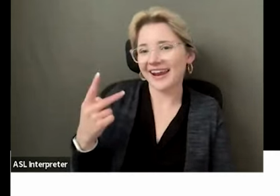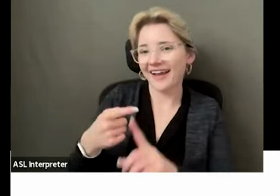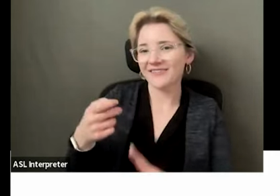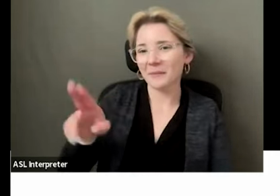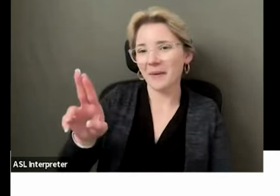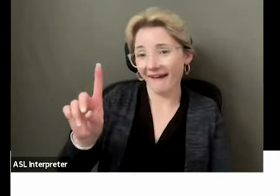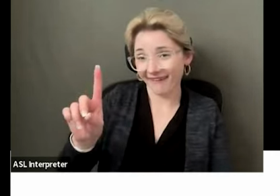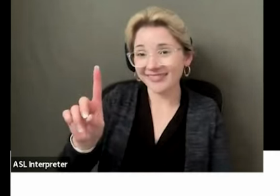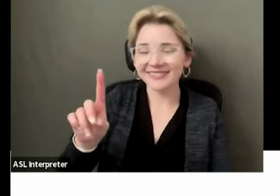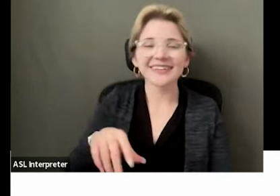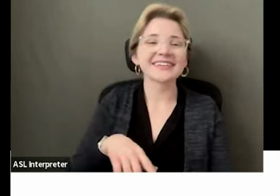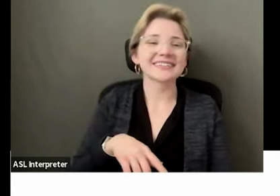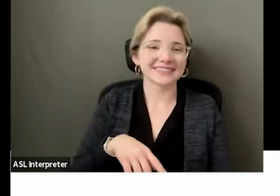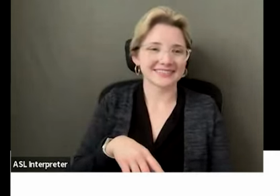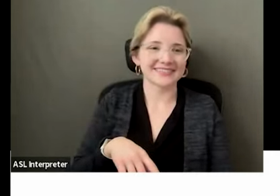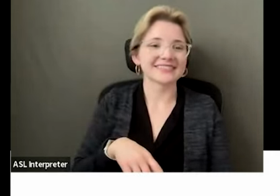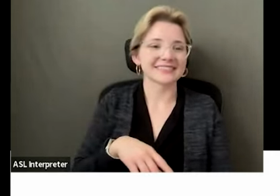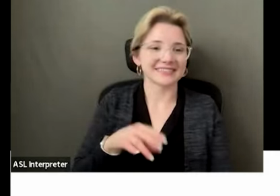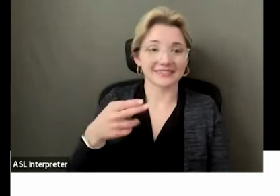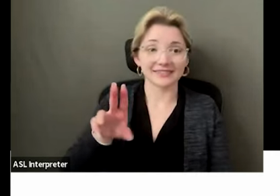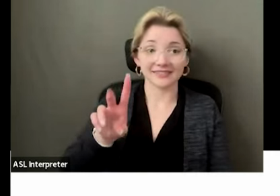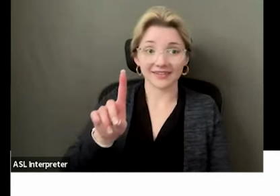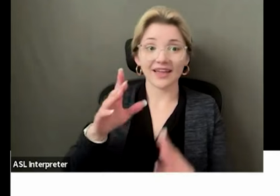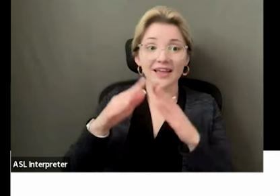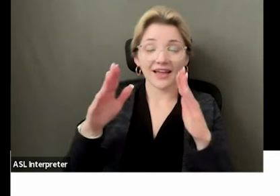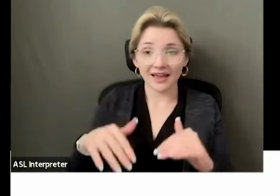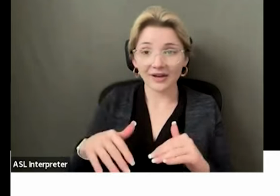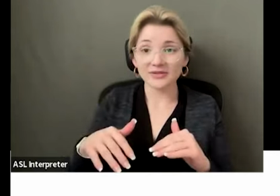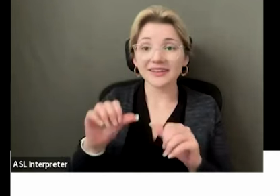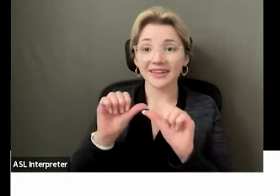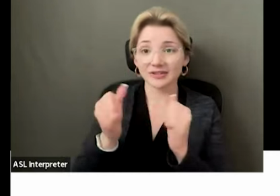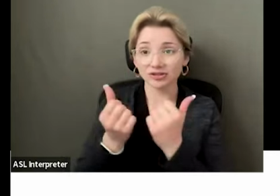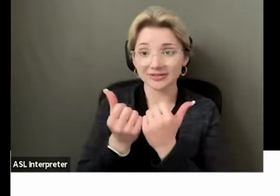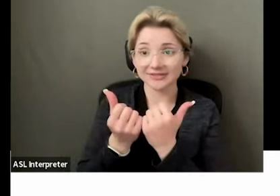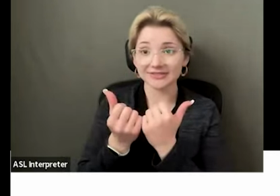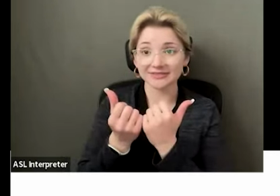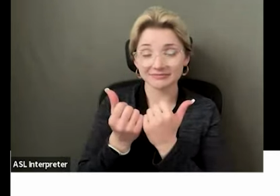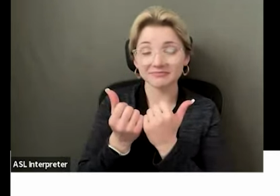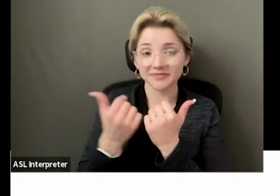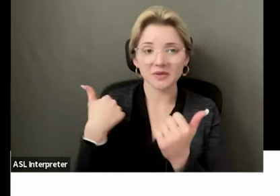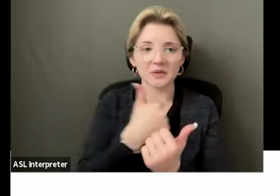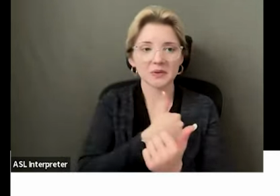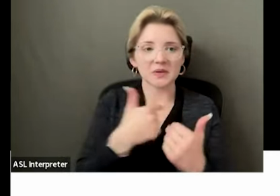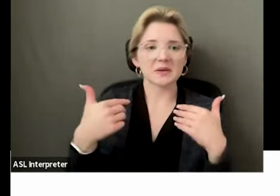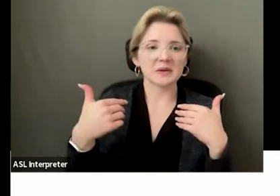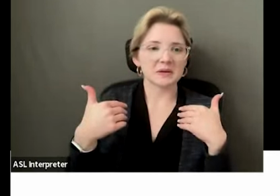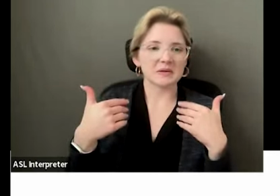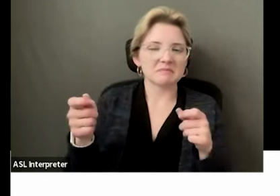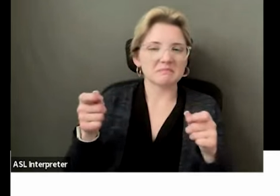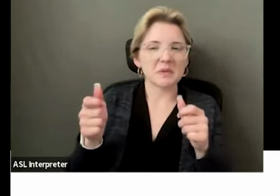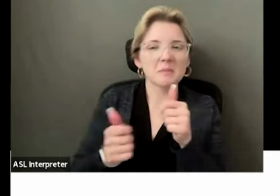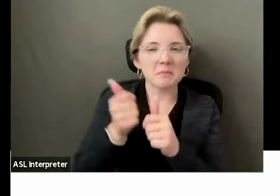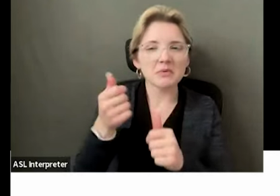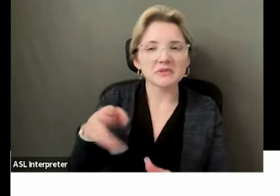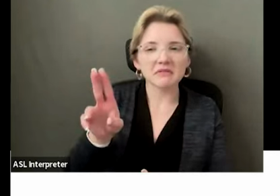HUD, as the housing agency, has a majority of the covered housing programs. So these are